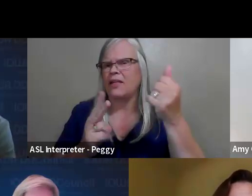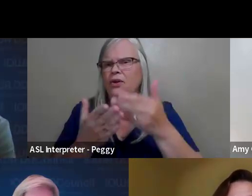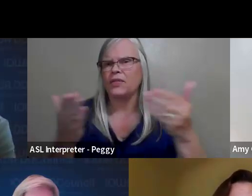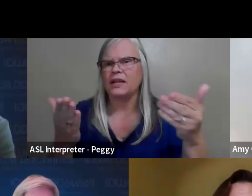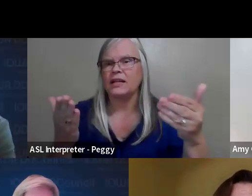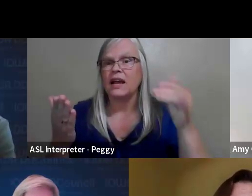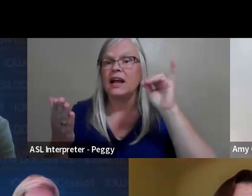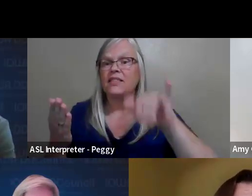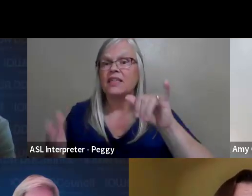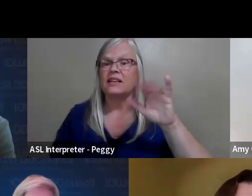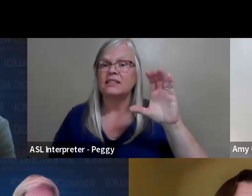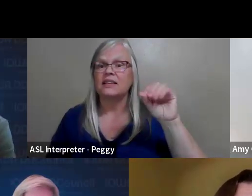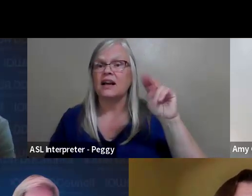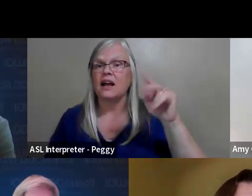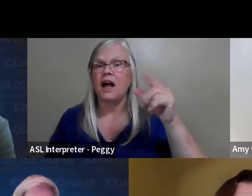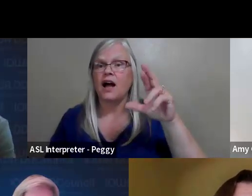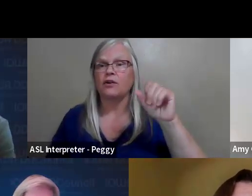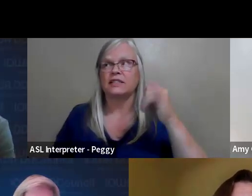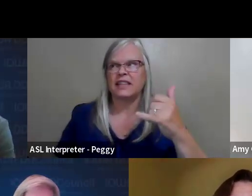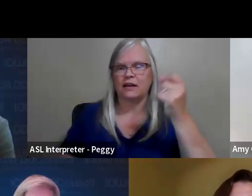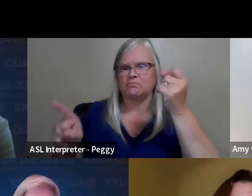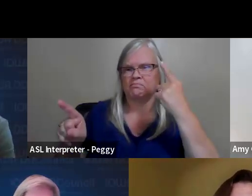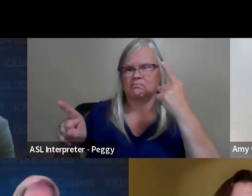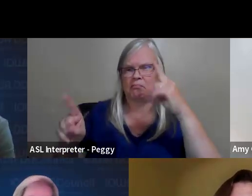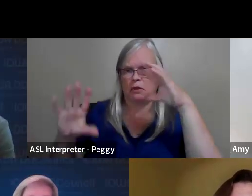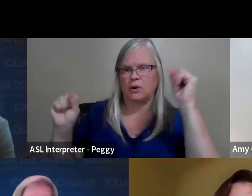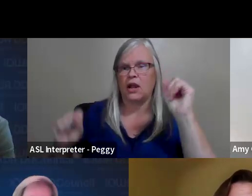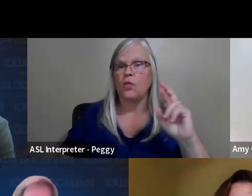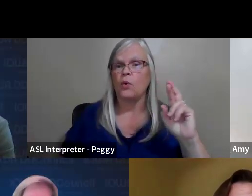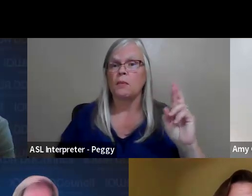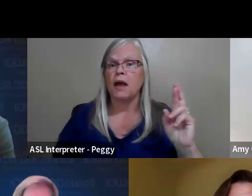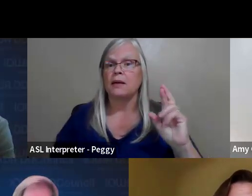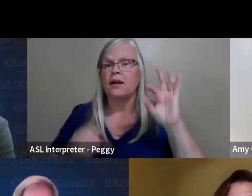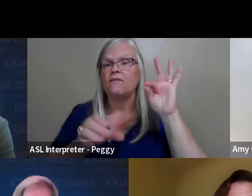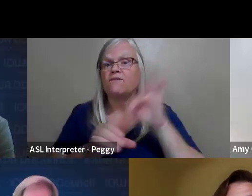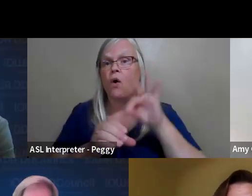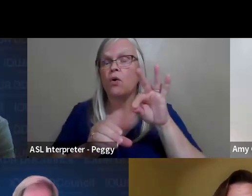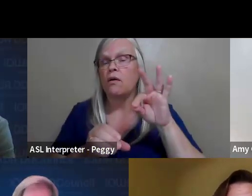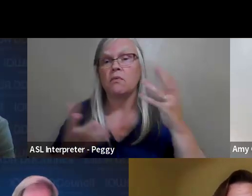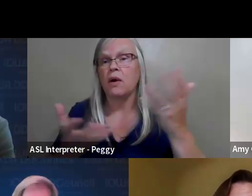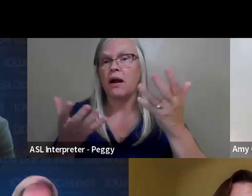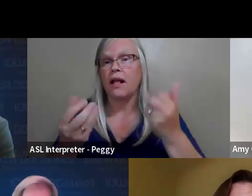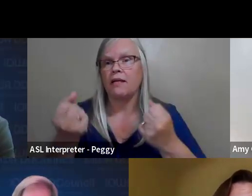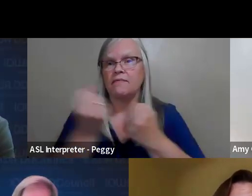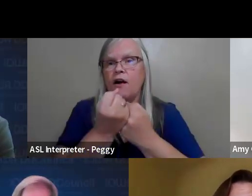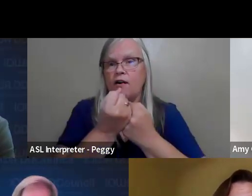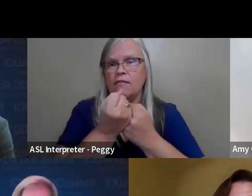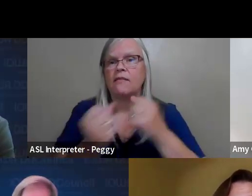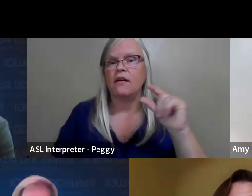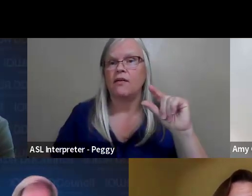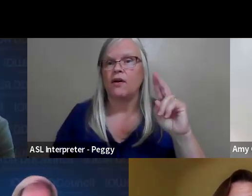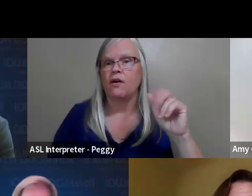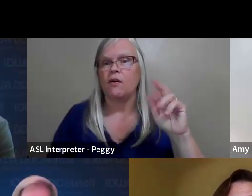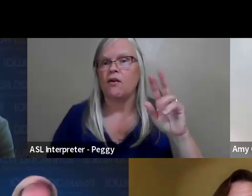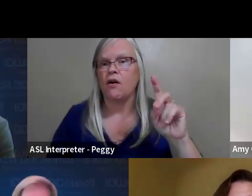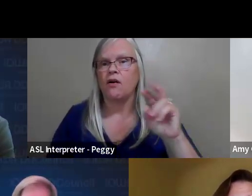this Congress is on to the president. And even the Republicans voted in favor of those guardrails because they